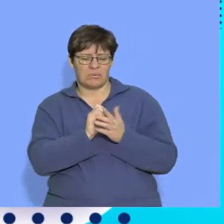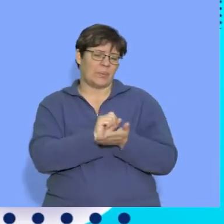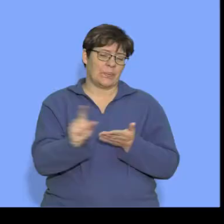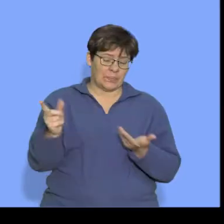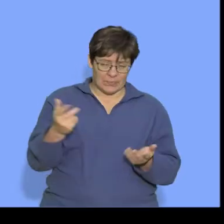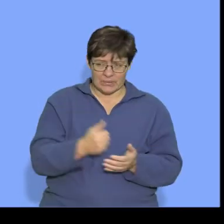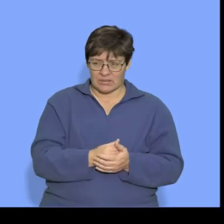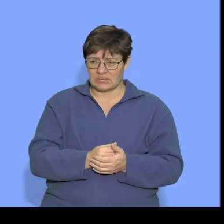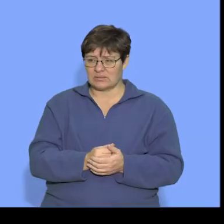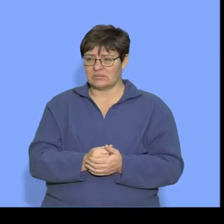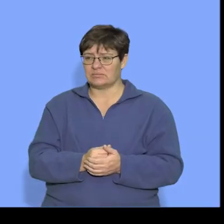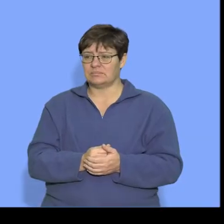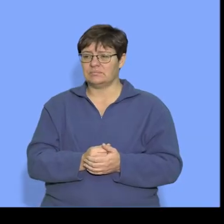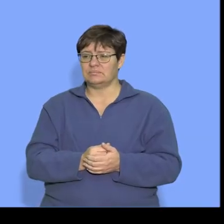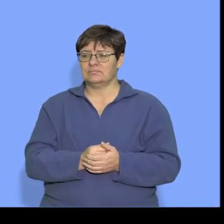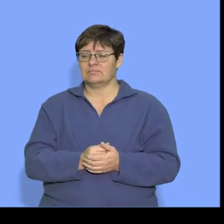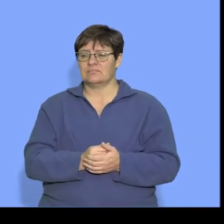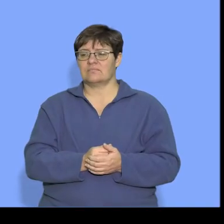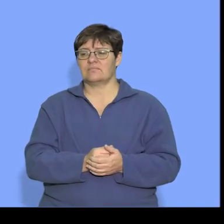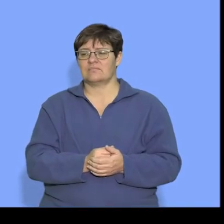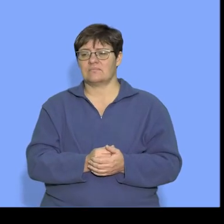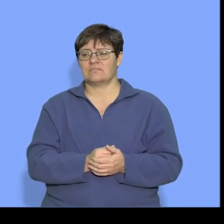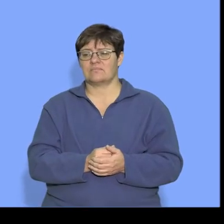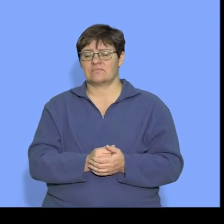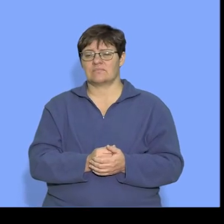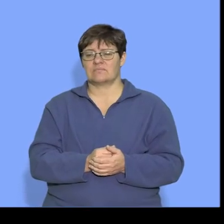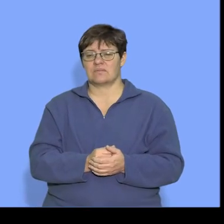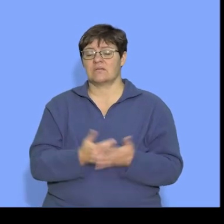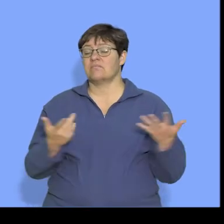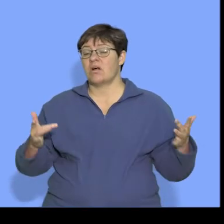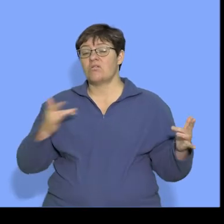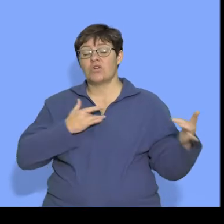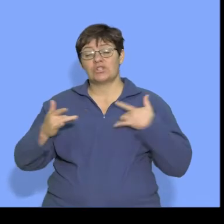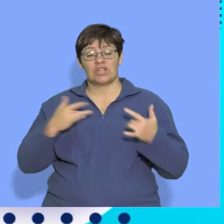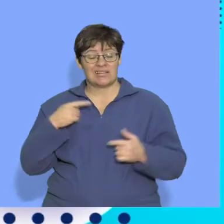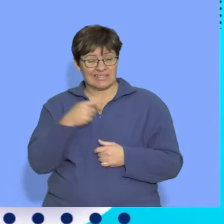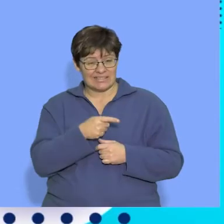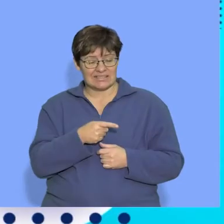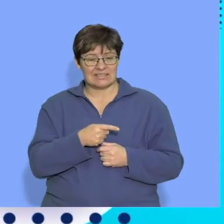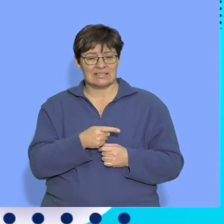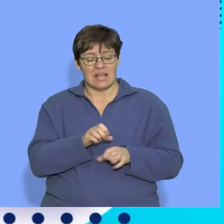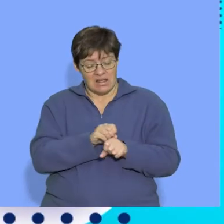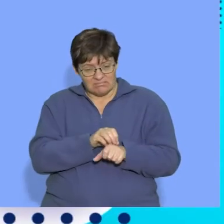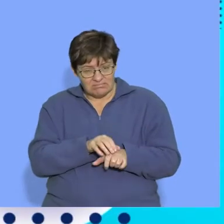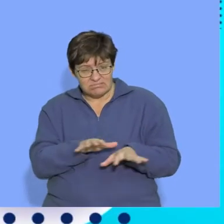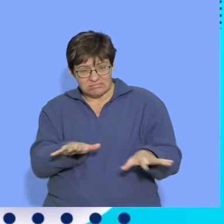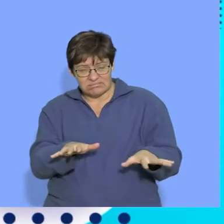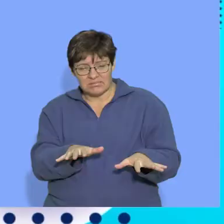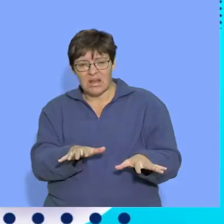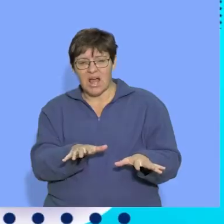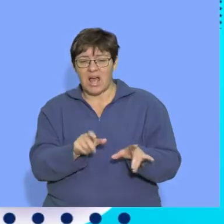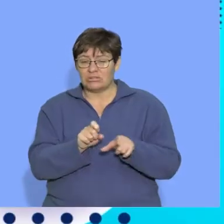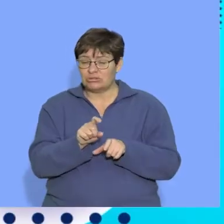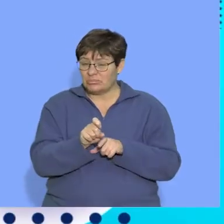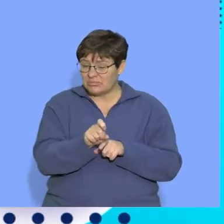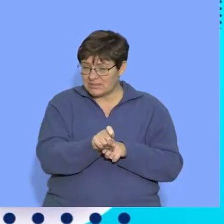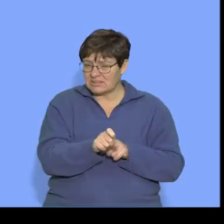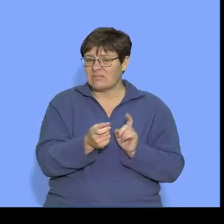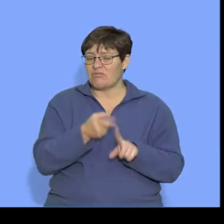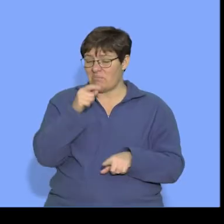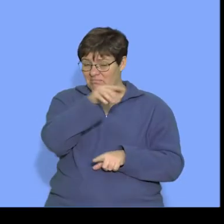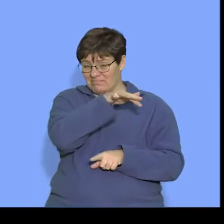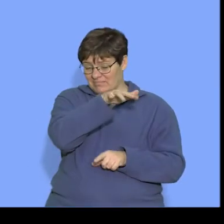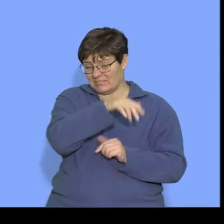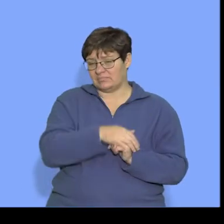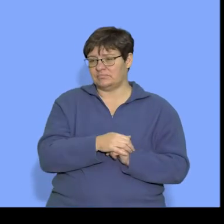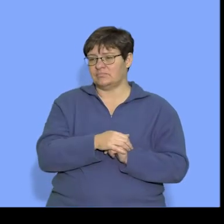those are biomedical waste products. Often the concern around infection and pathogens and germs are in those.